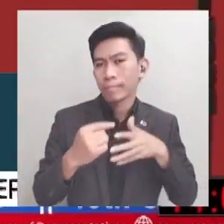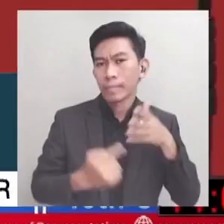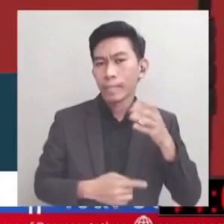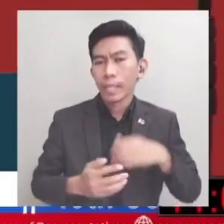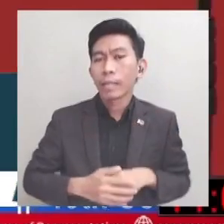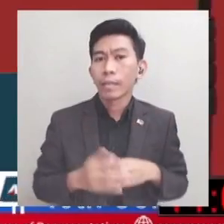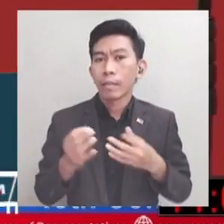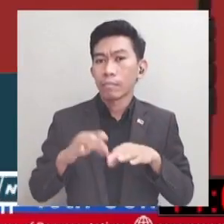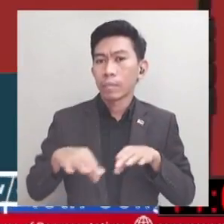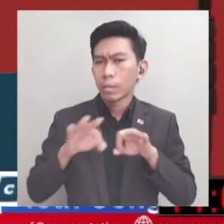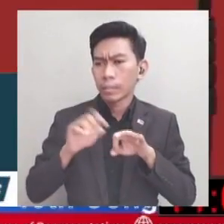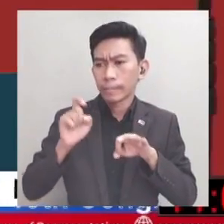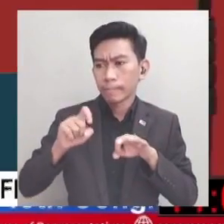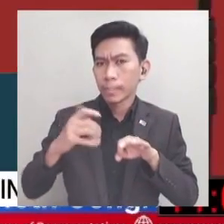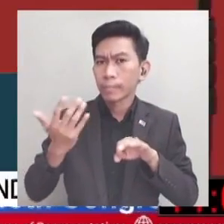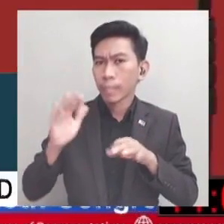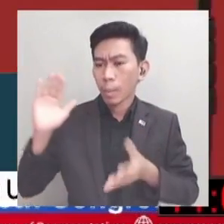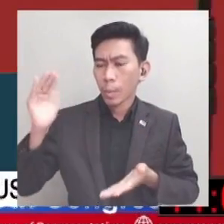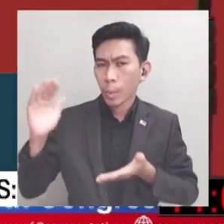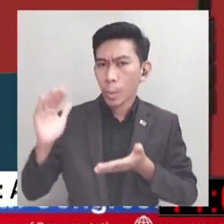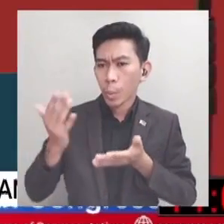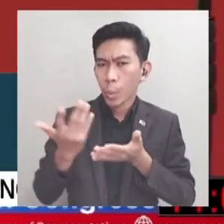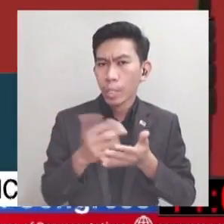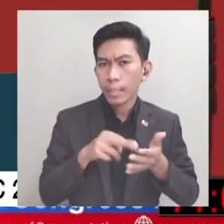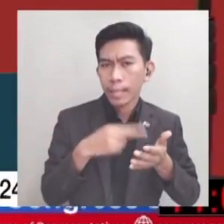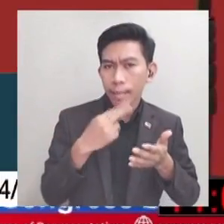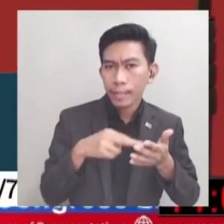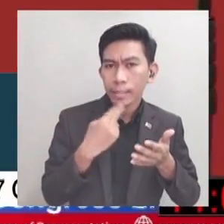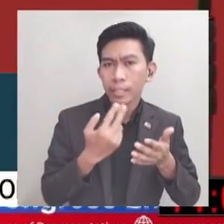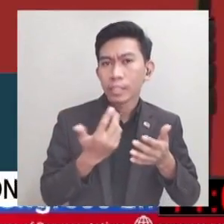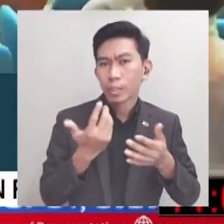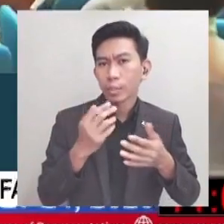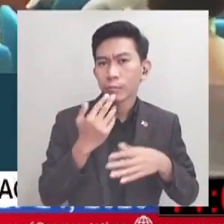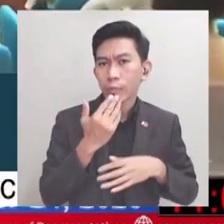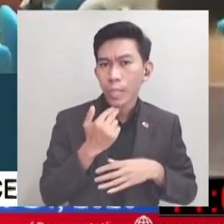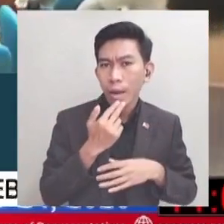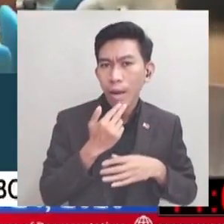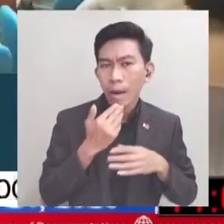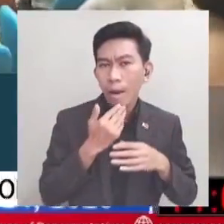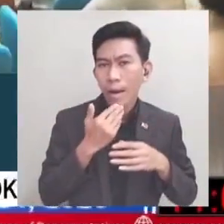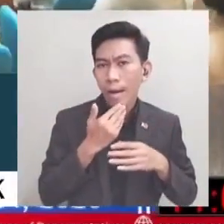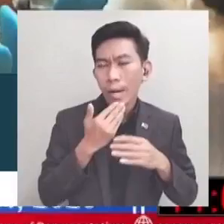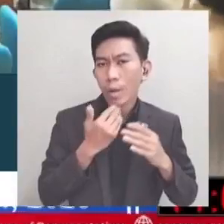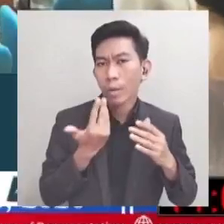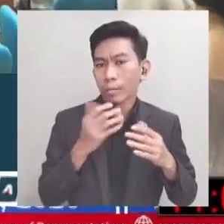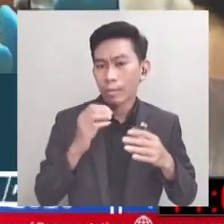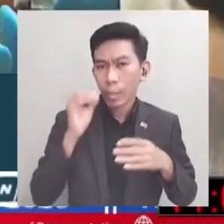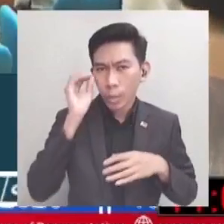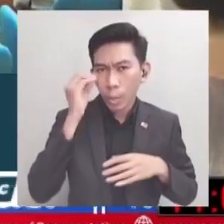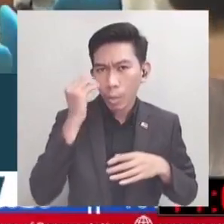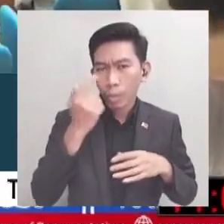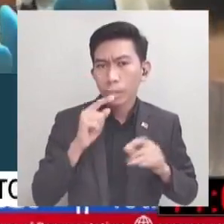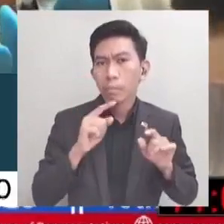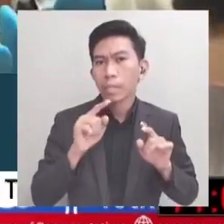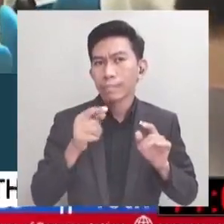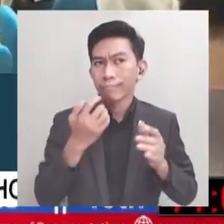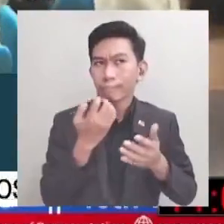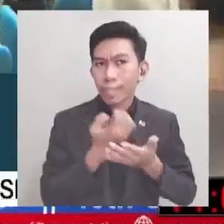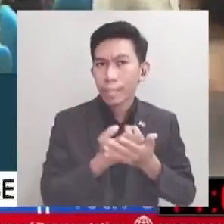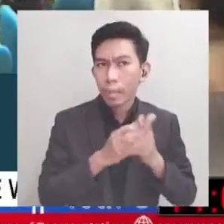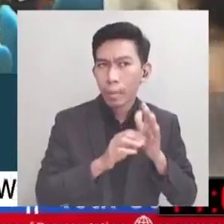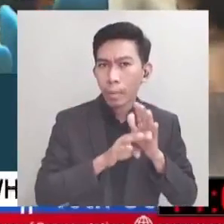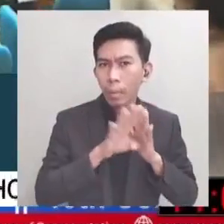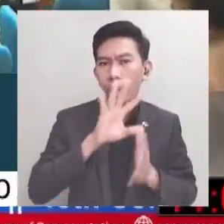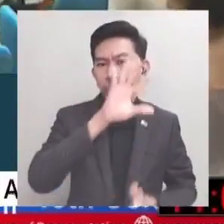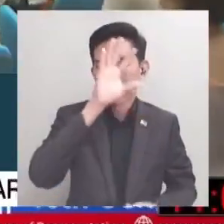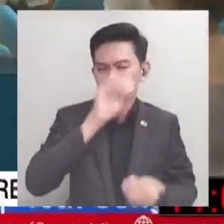stop the smuggling of rice, sugar, and onions, ensuring equitable market conditions, and fostering sustainable farming